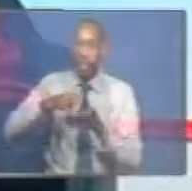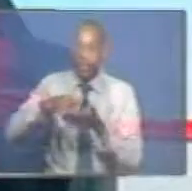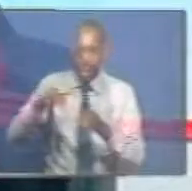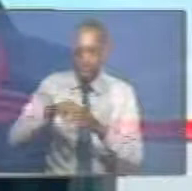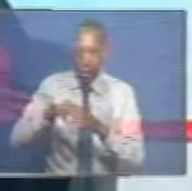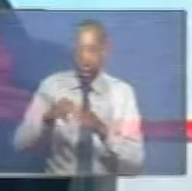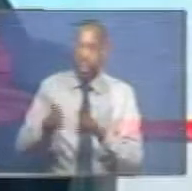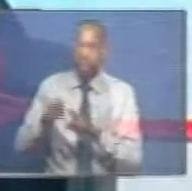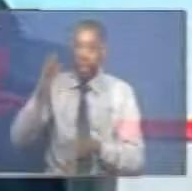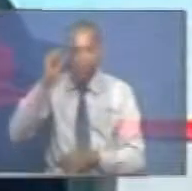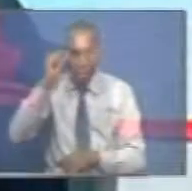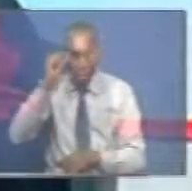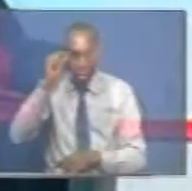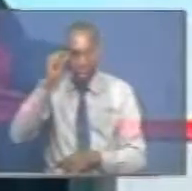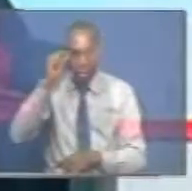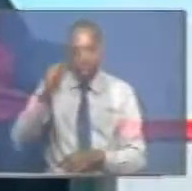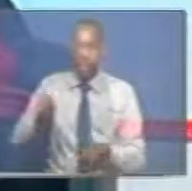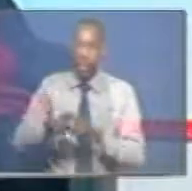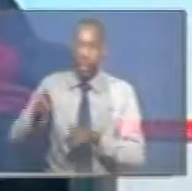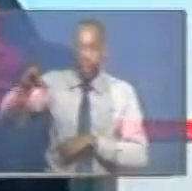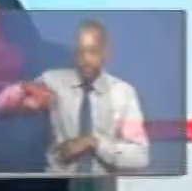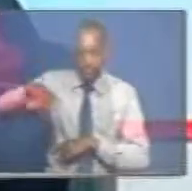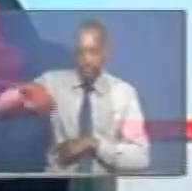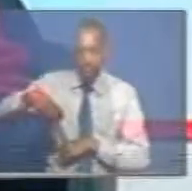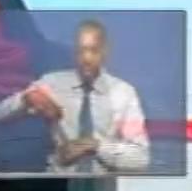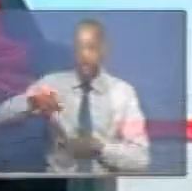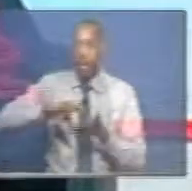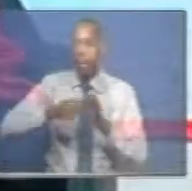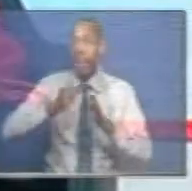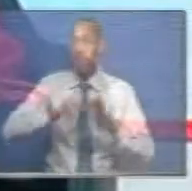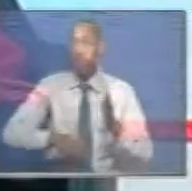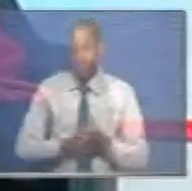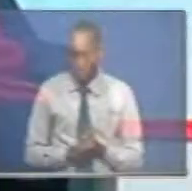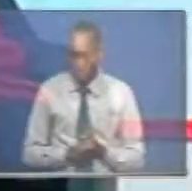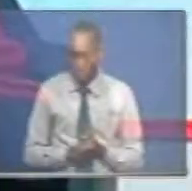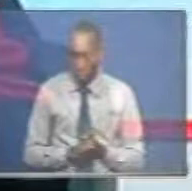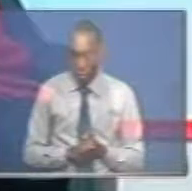of Bandari. We have players of Nakumatt. So you see, let's say it's